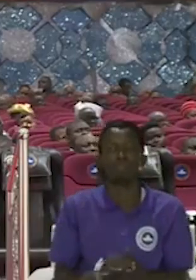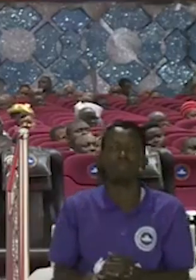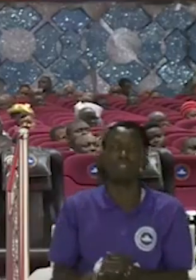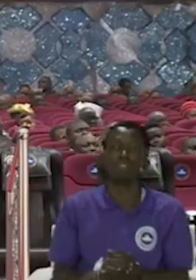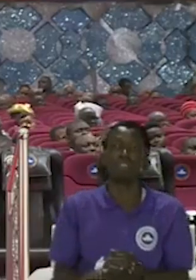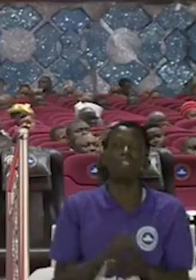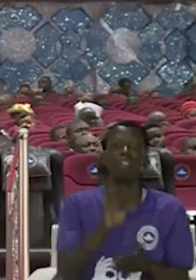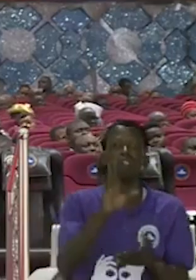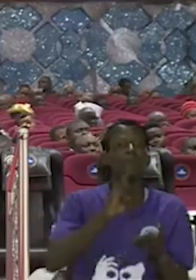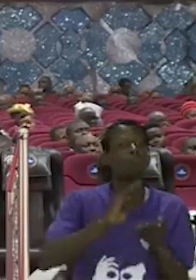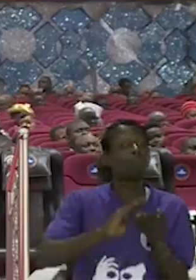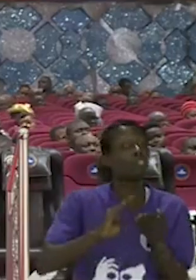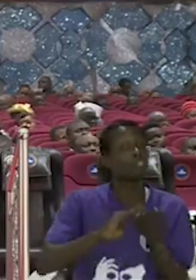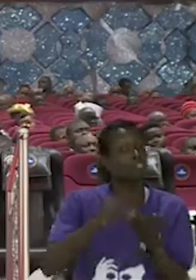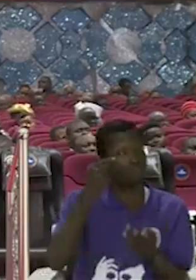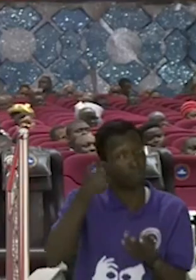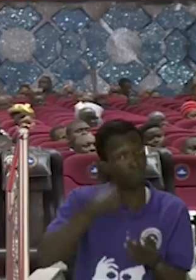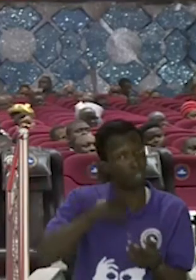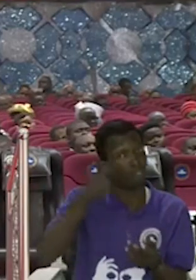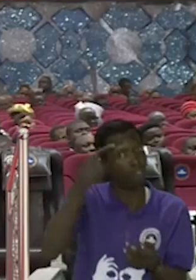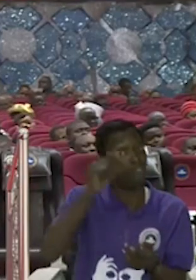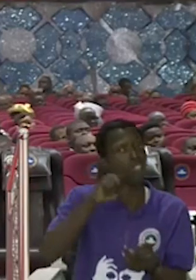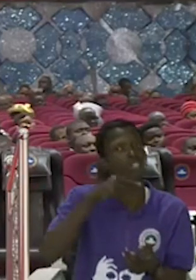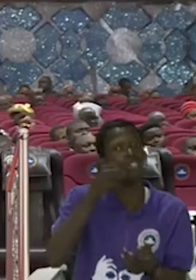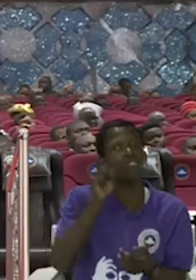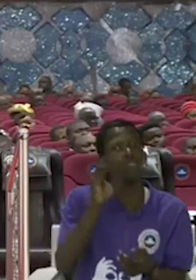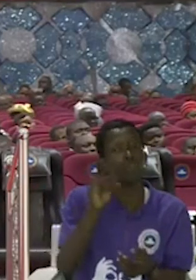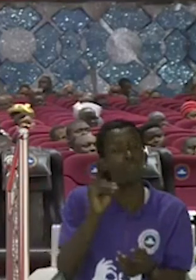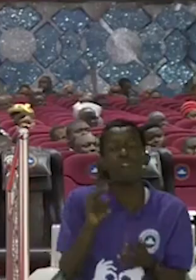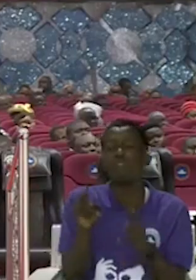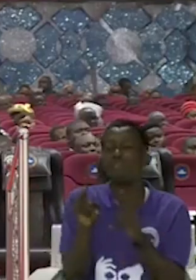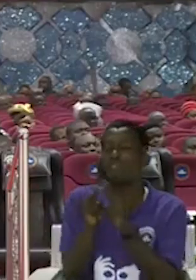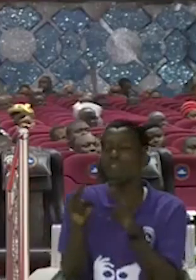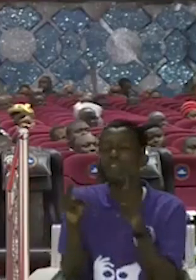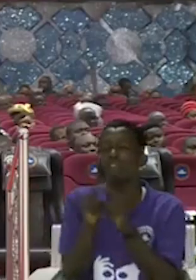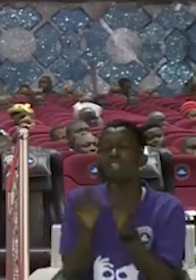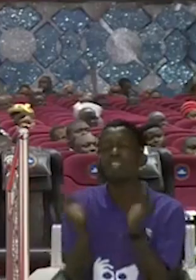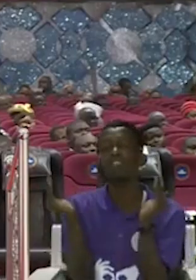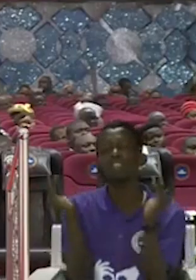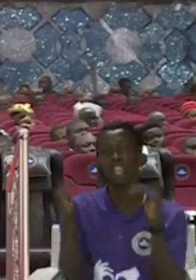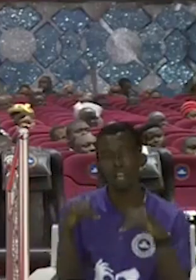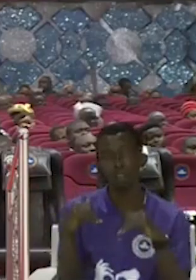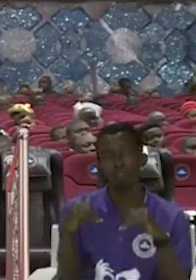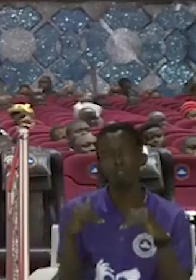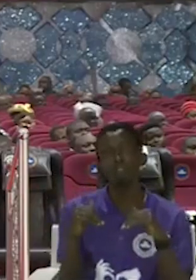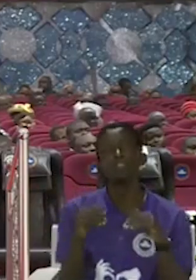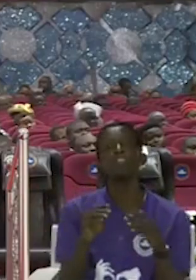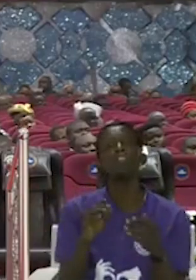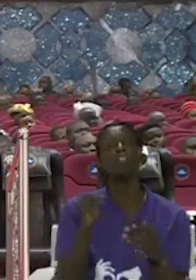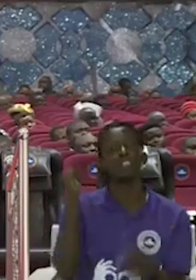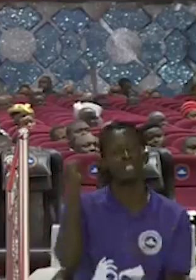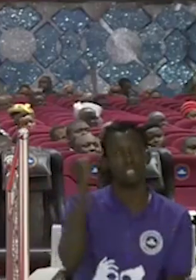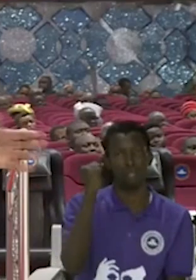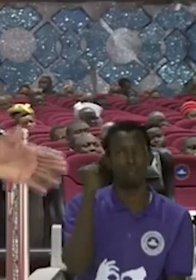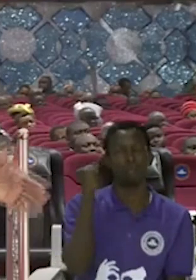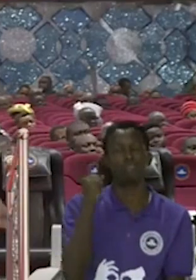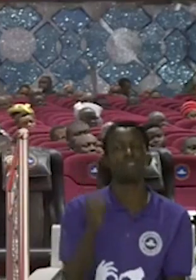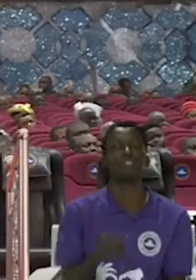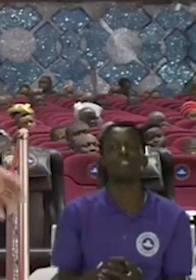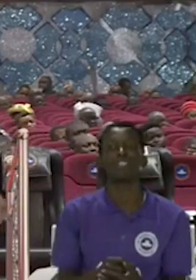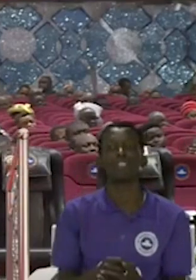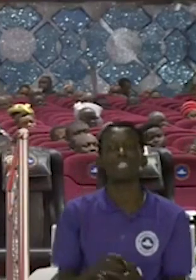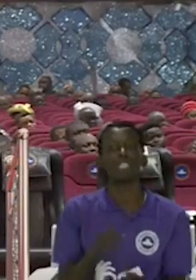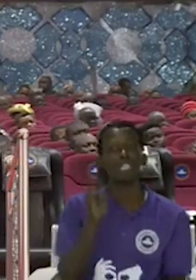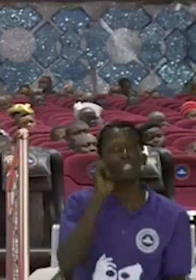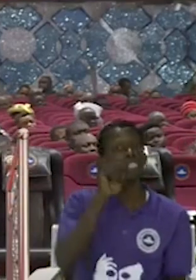Forgive me for saying so. Very, very shallow sermon. He said we shouldn't